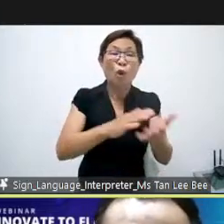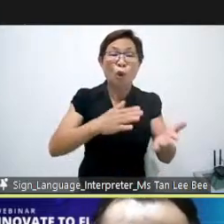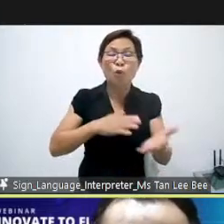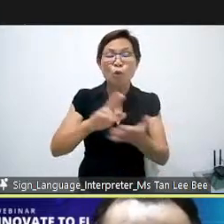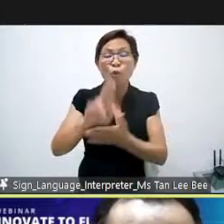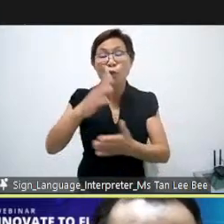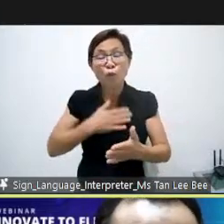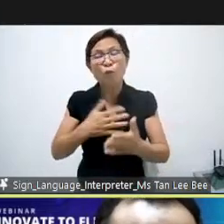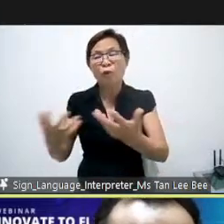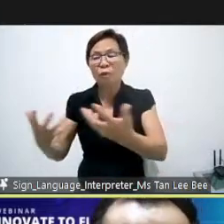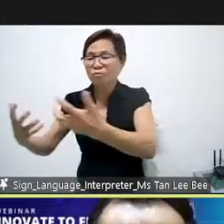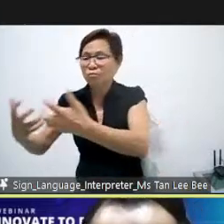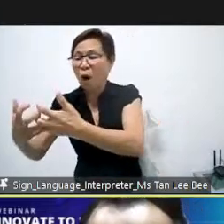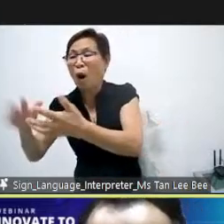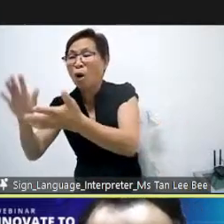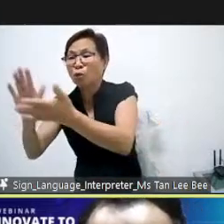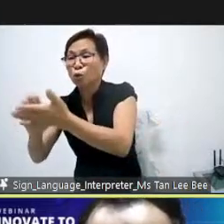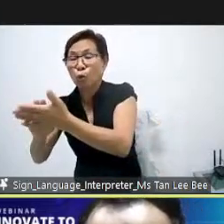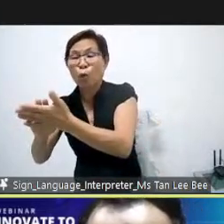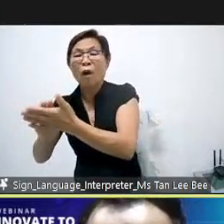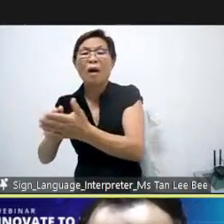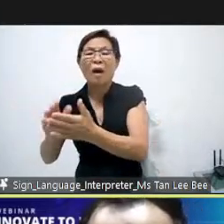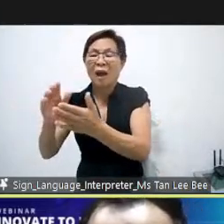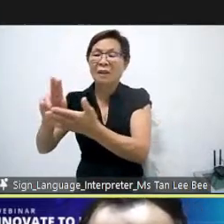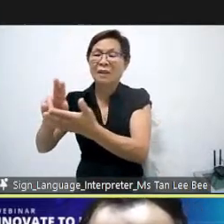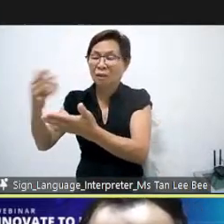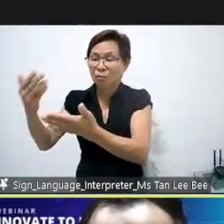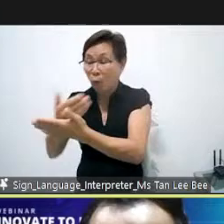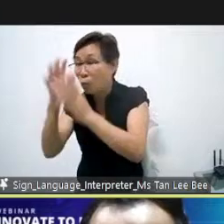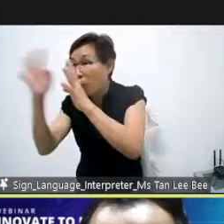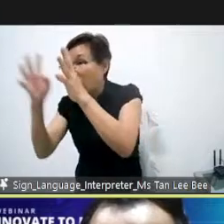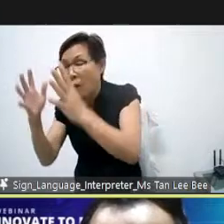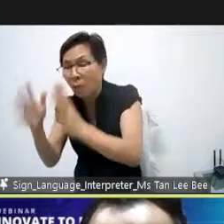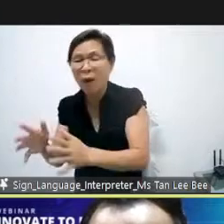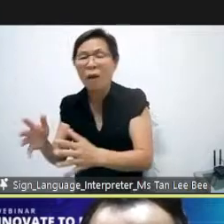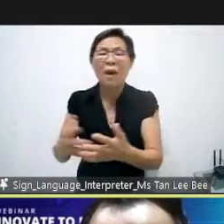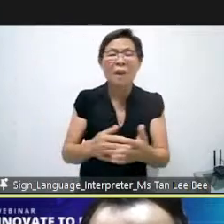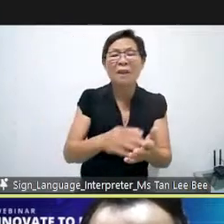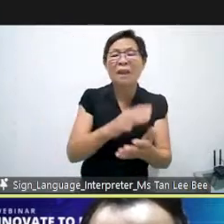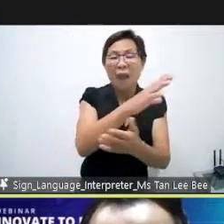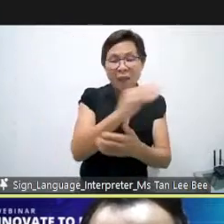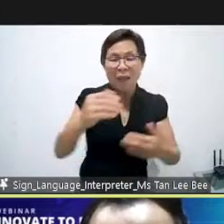SULAM, whereby this initiative is actually